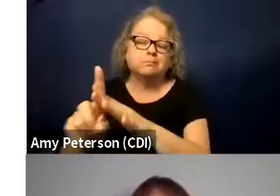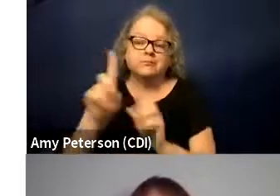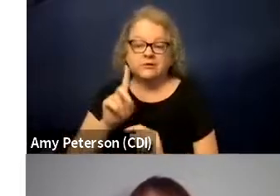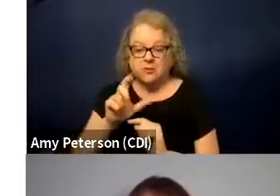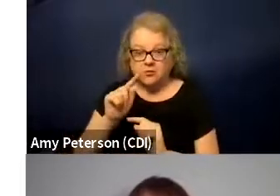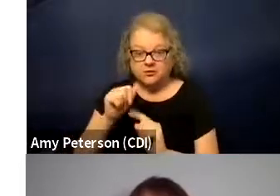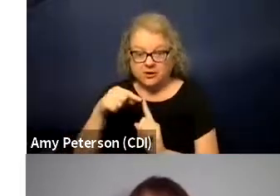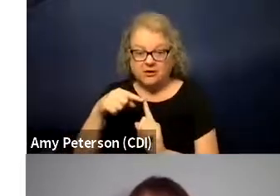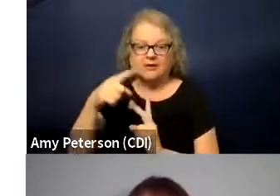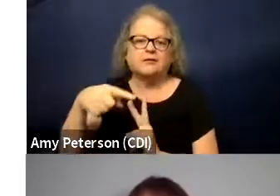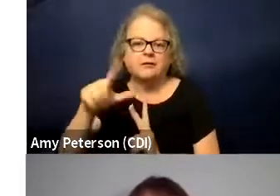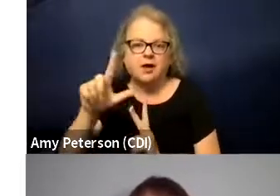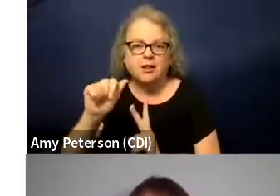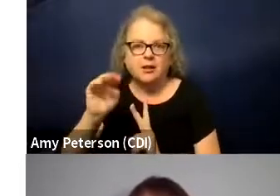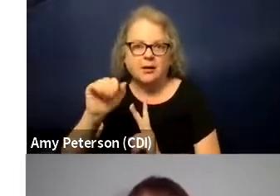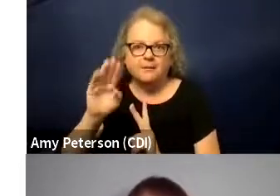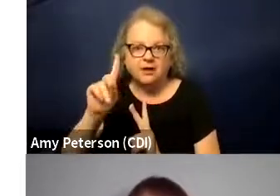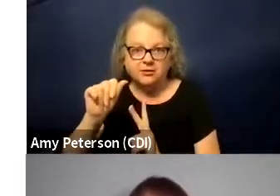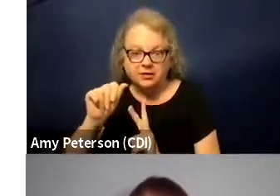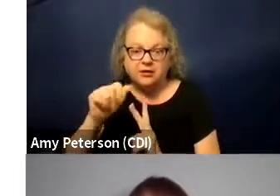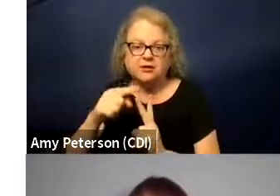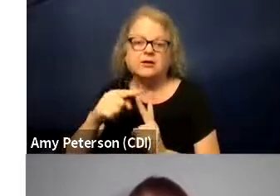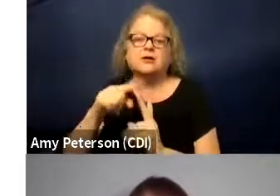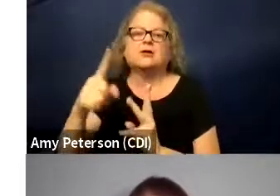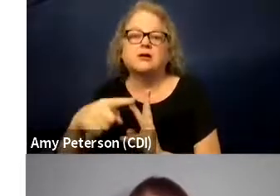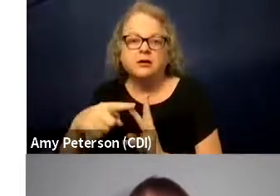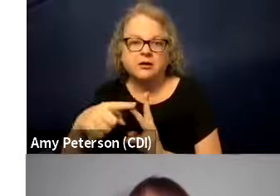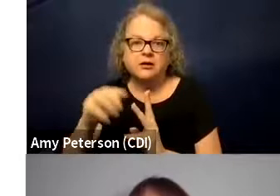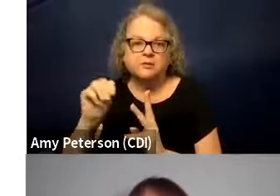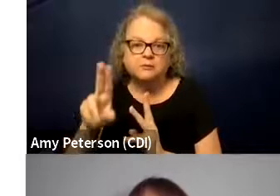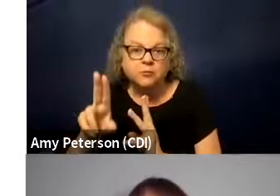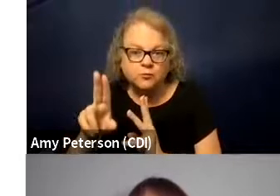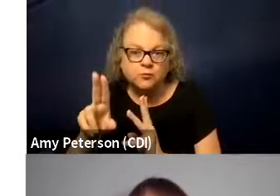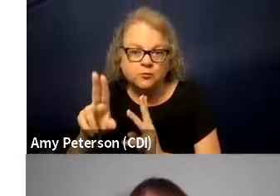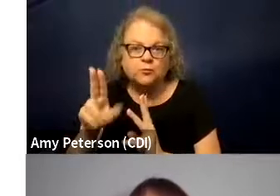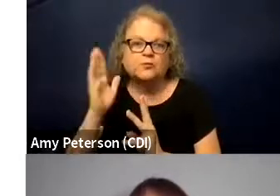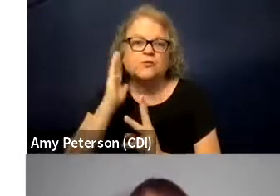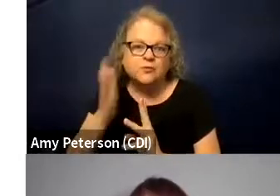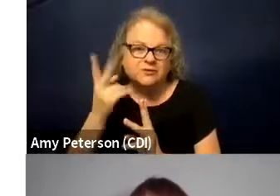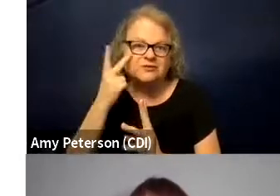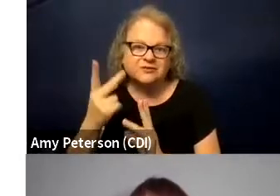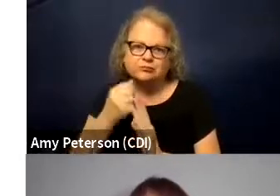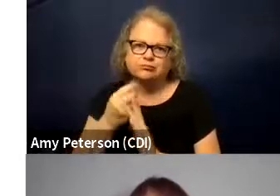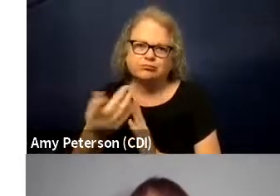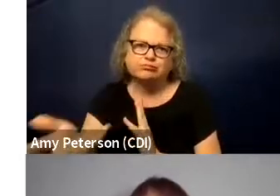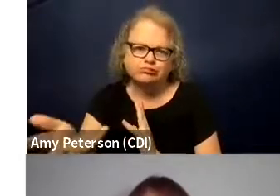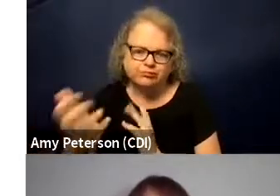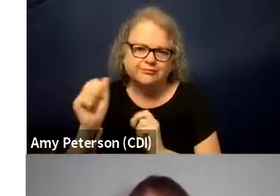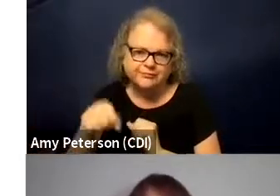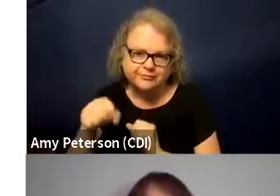variants, but they are not the predominant ones in the United States. More than 95% of